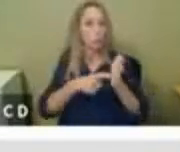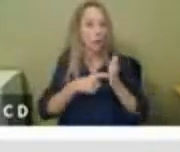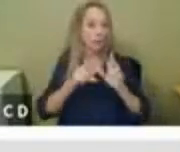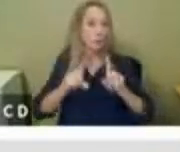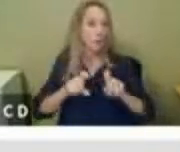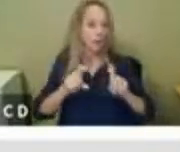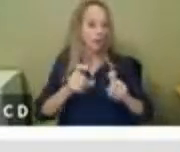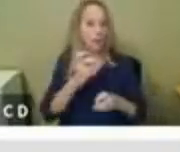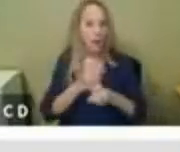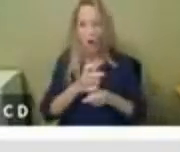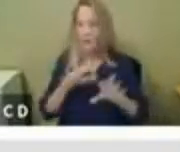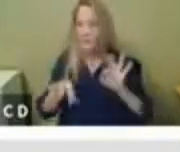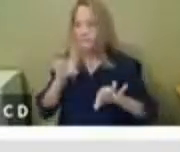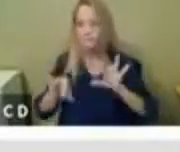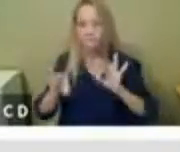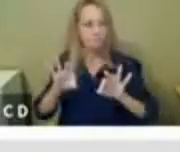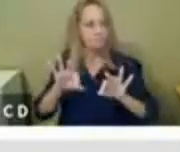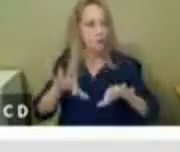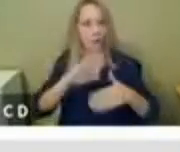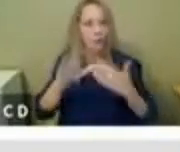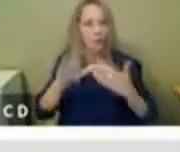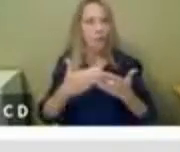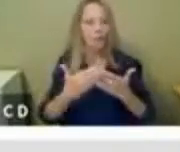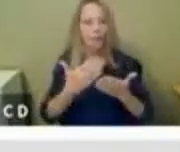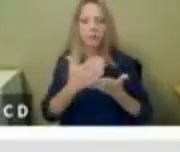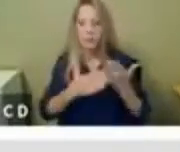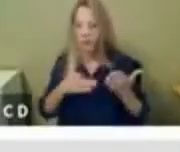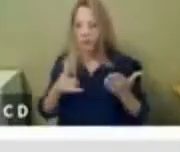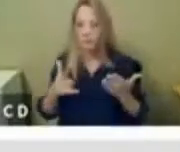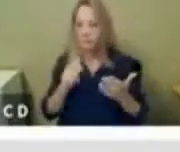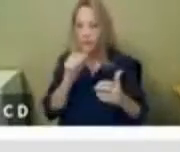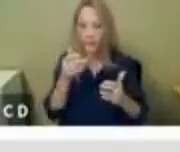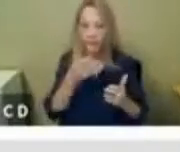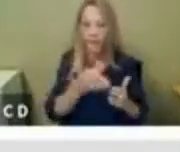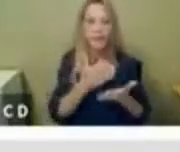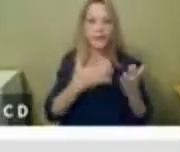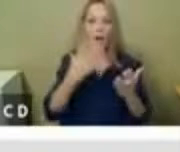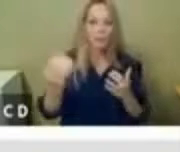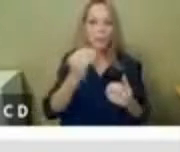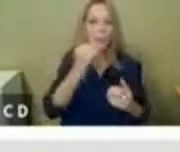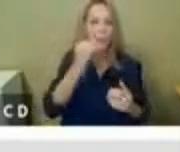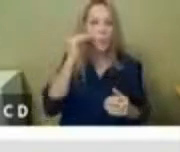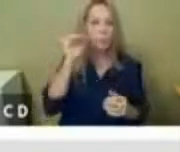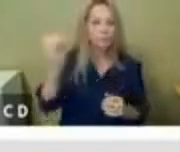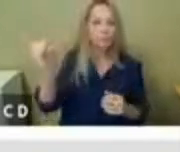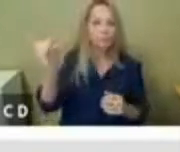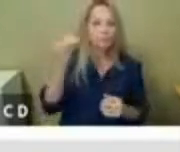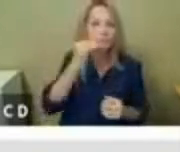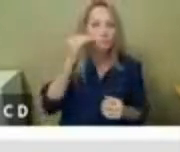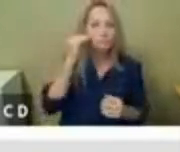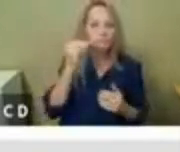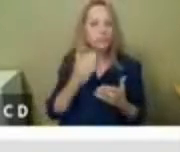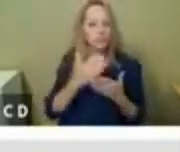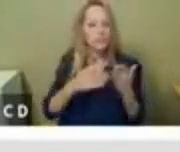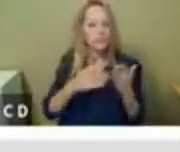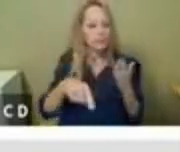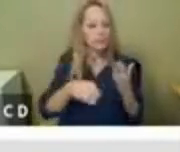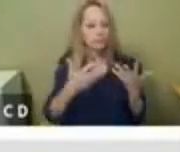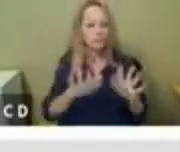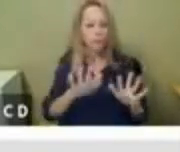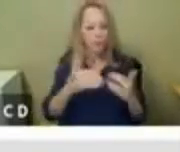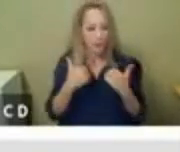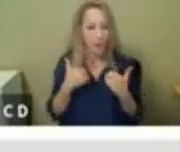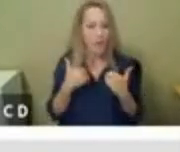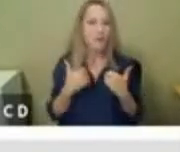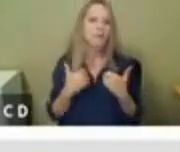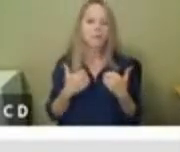them all in there, and there are specific reasons why some of them aren't in there. Some have gone home to quarantine. Some have already had it. We